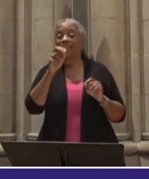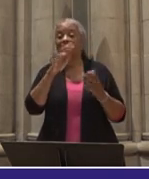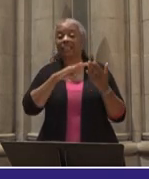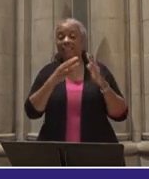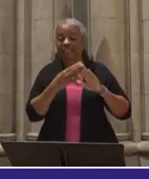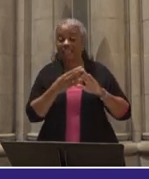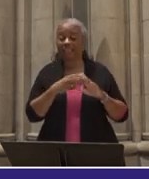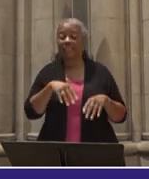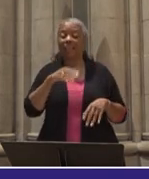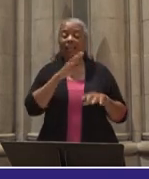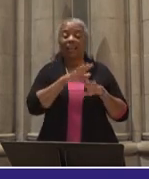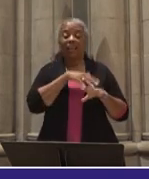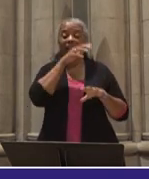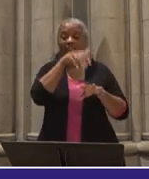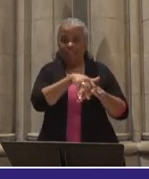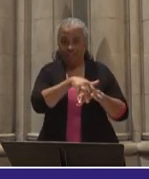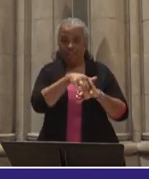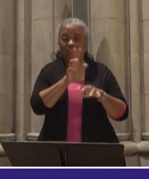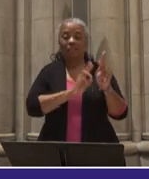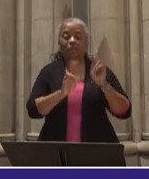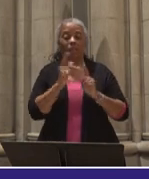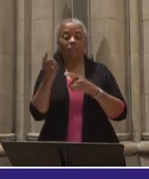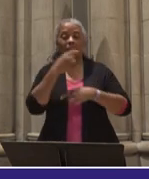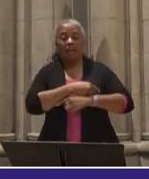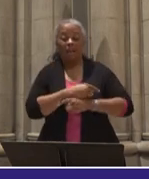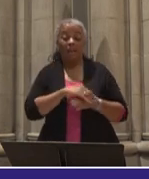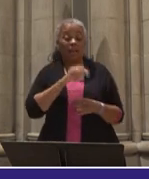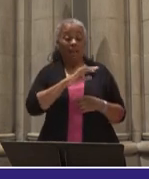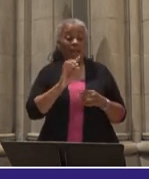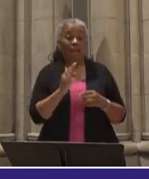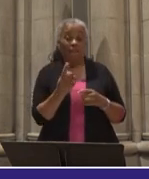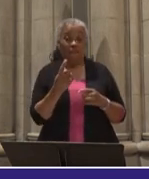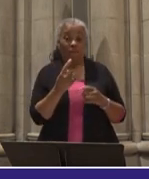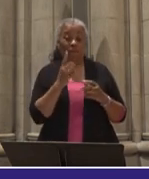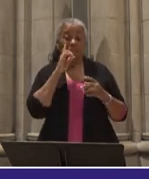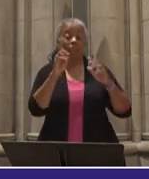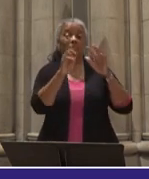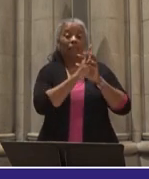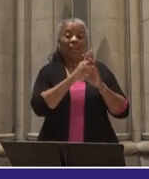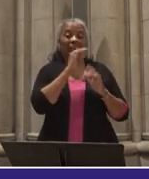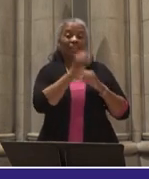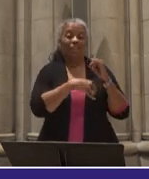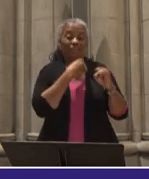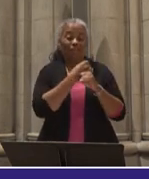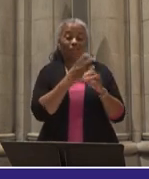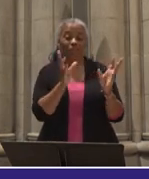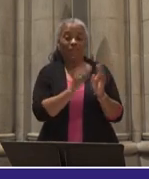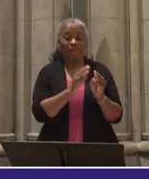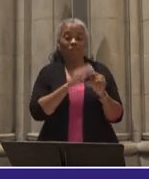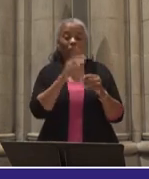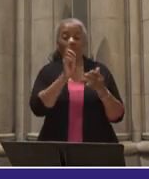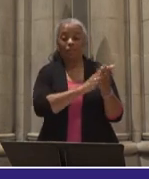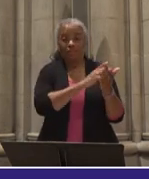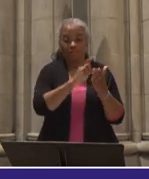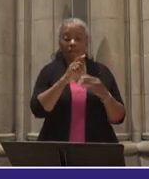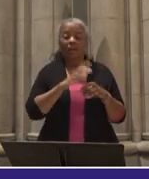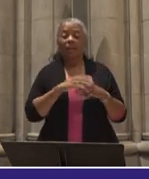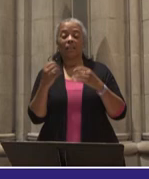Peoples Day, a day that first emerged at an international conference on discrimination sponsored by